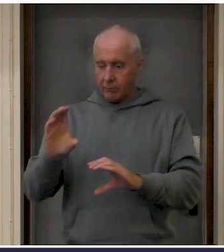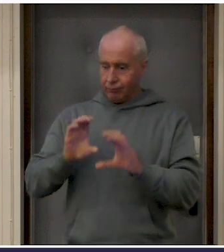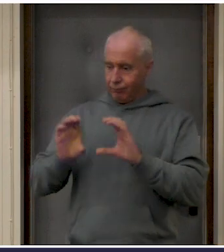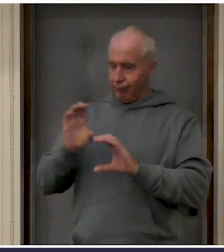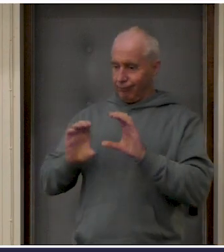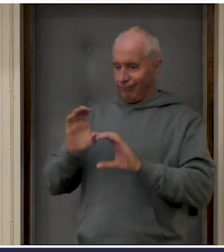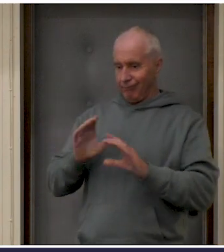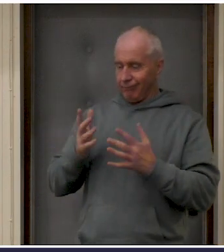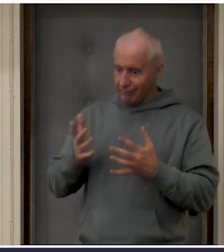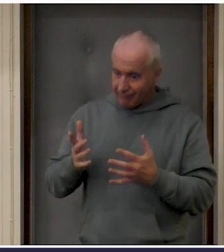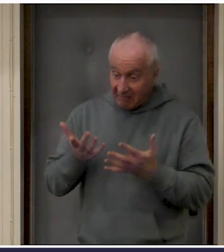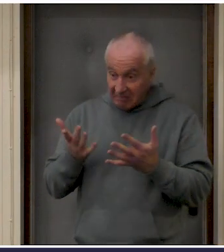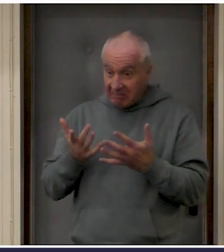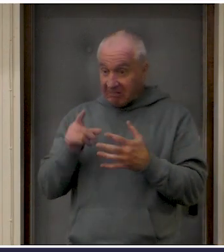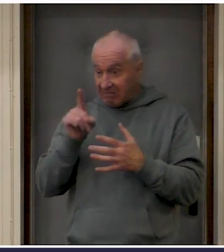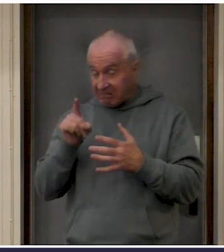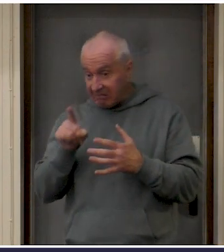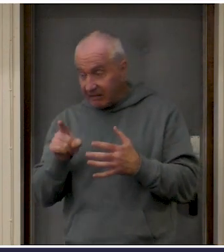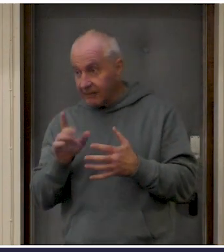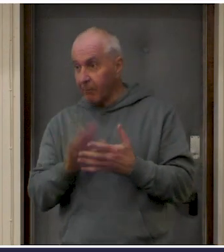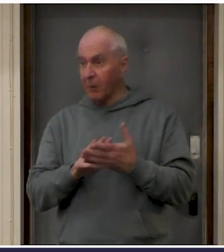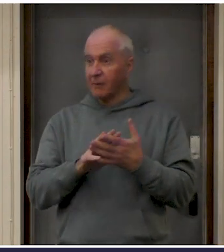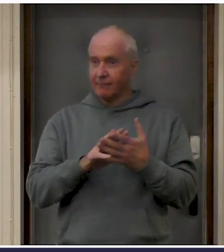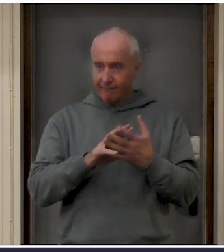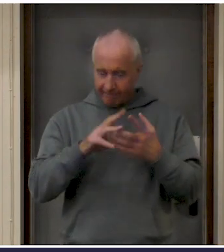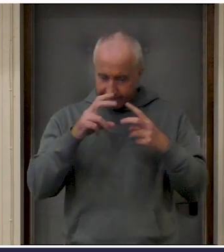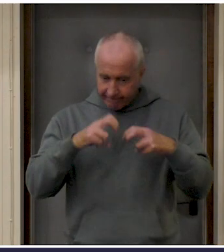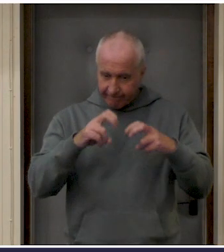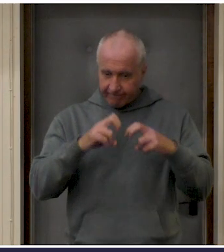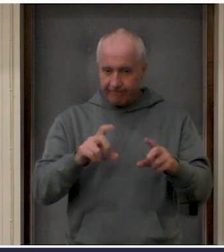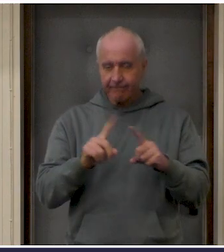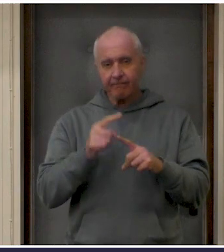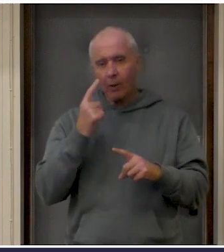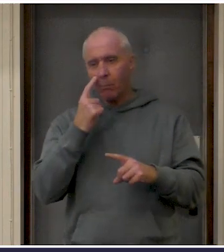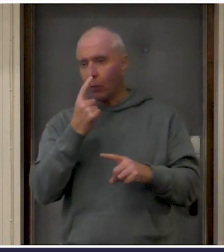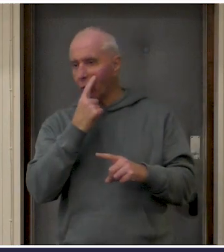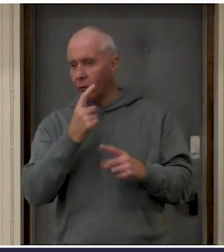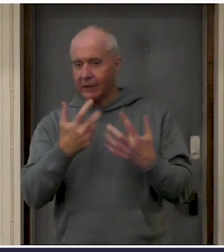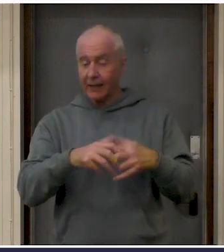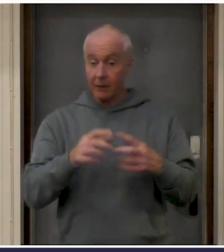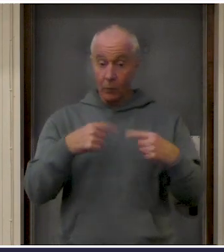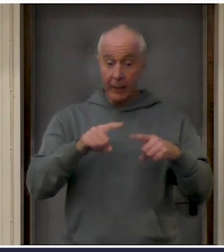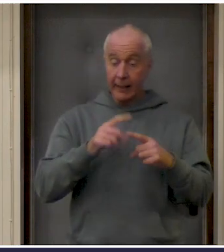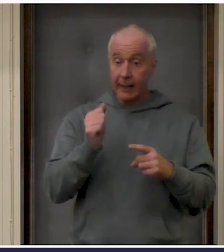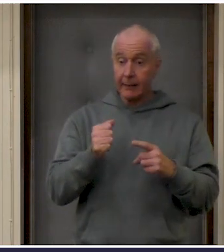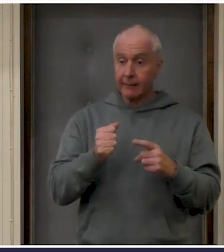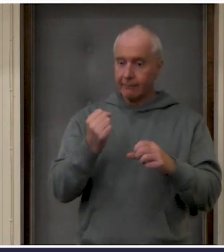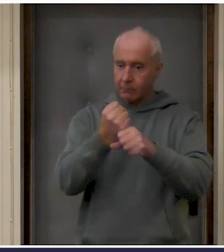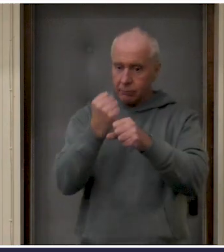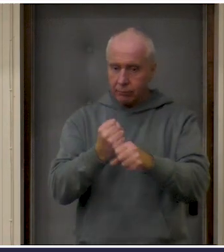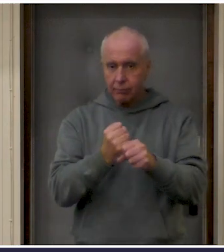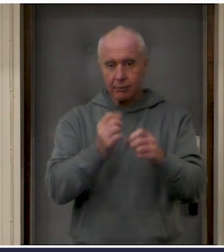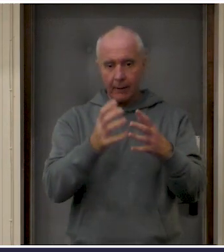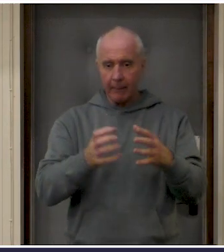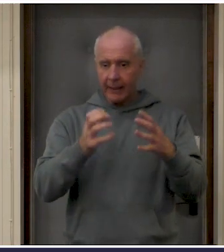But if you sift that down to, okay, what's that proven technology that we can commercially, at scale, deploy in a